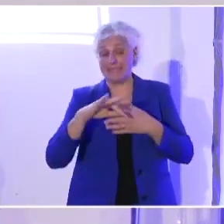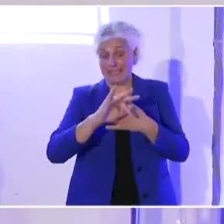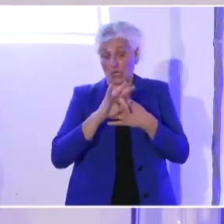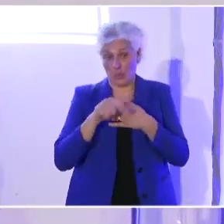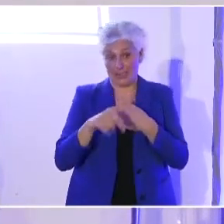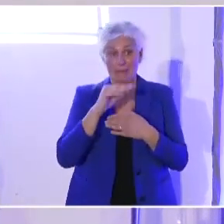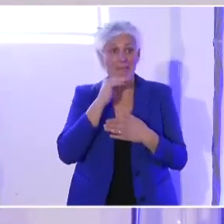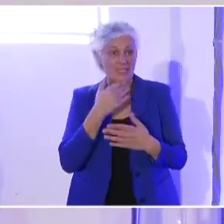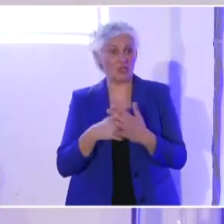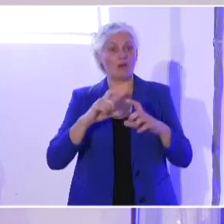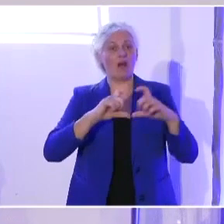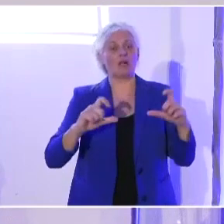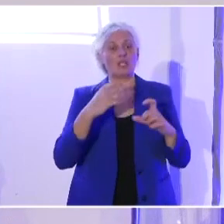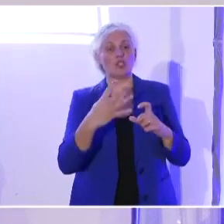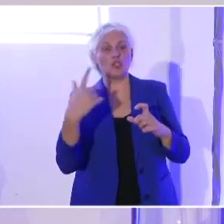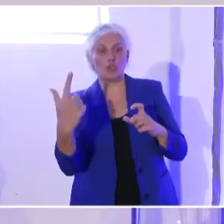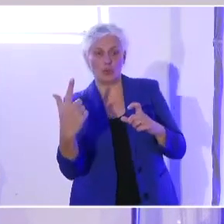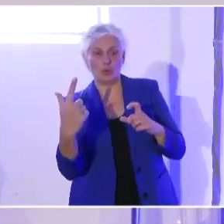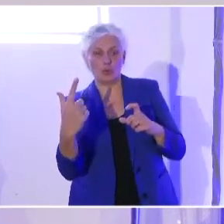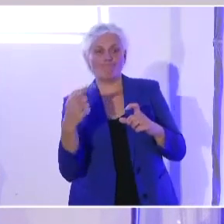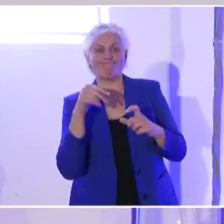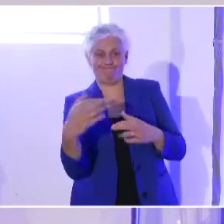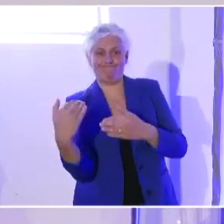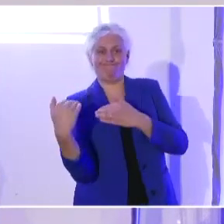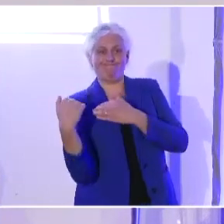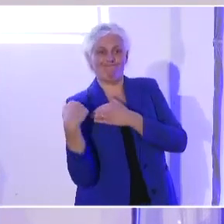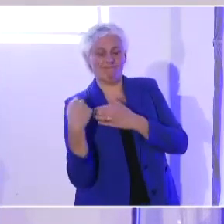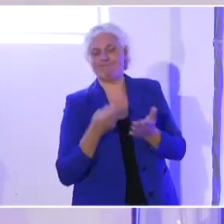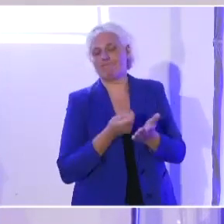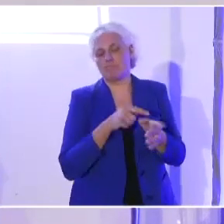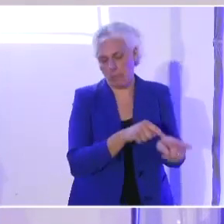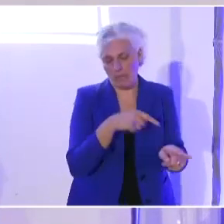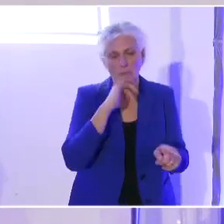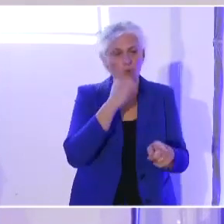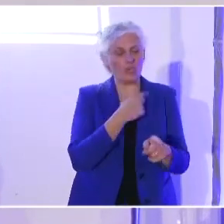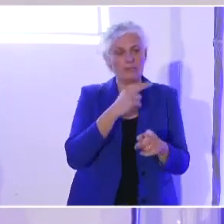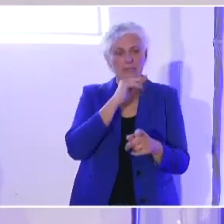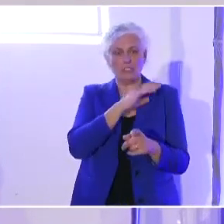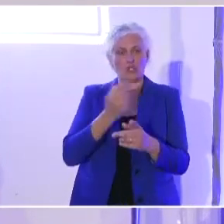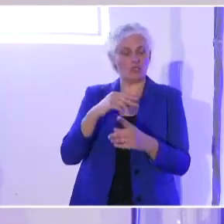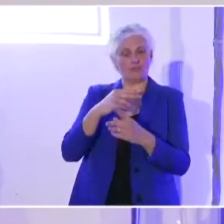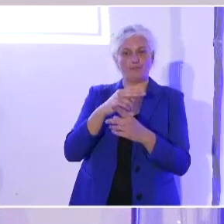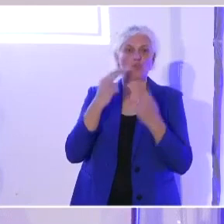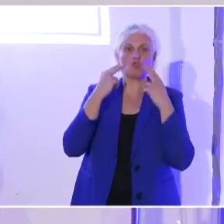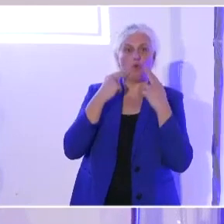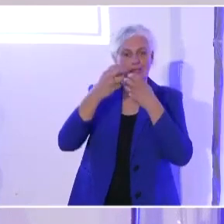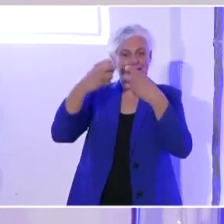mean Article 32 compliance because it could lead to unusual outcomes. A controller could do